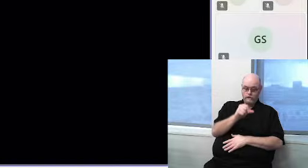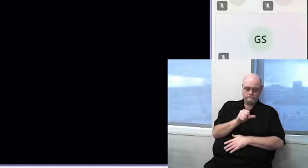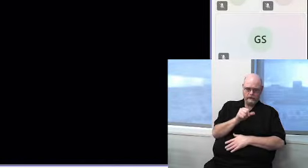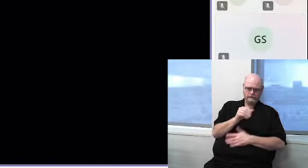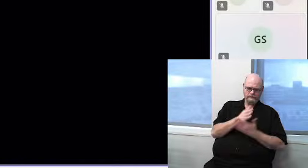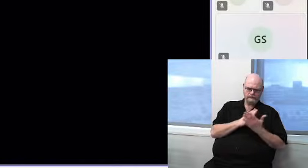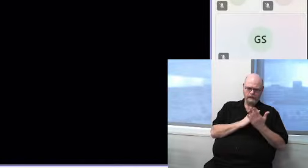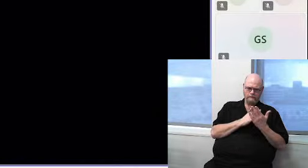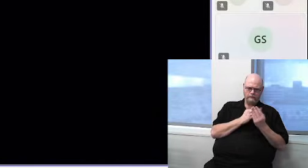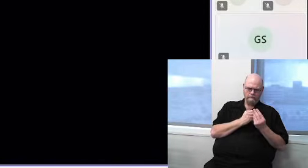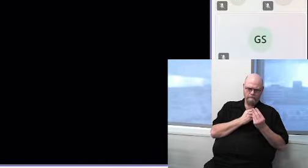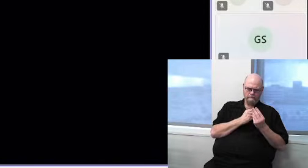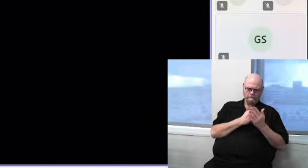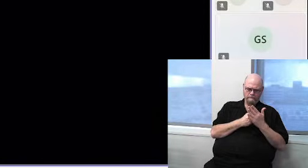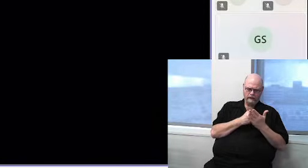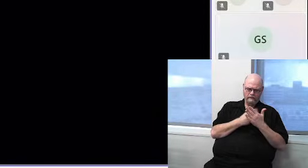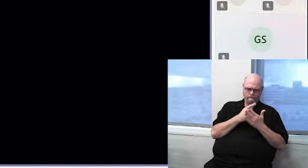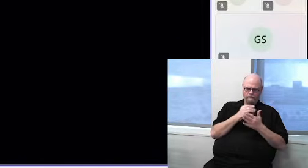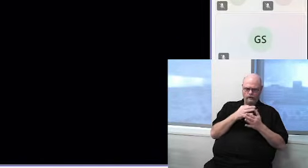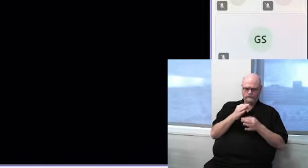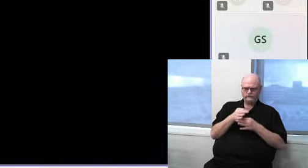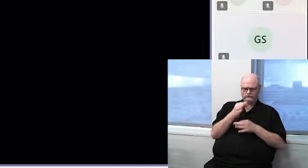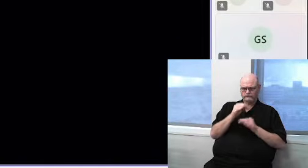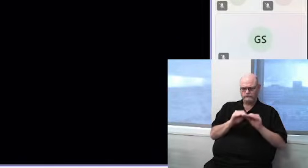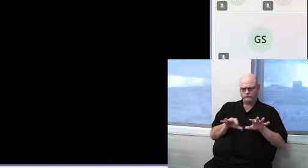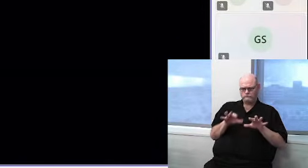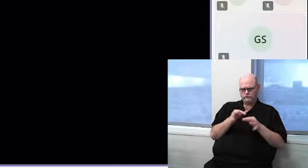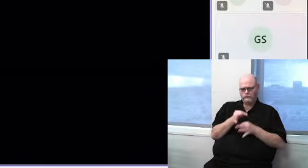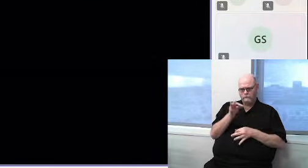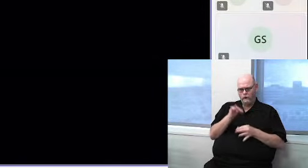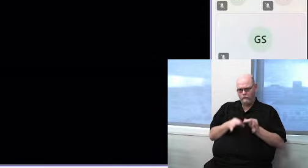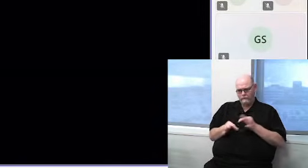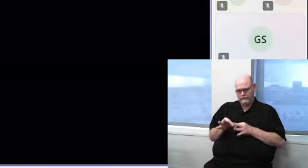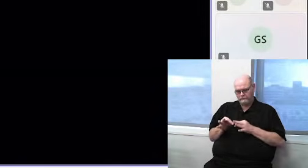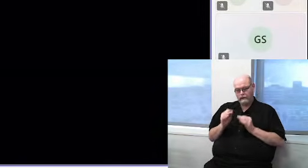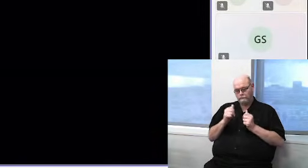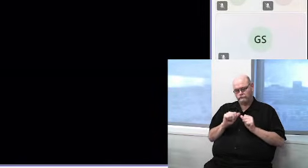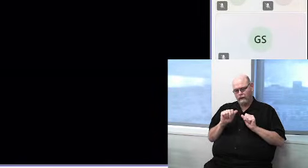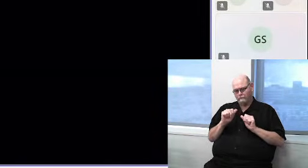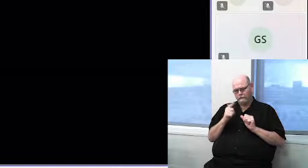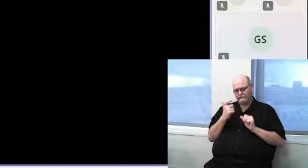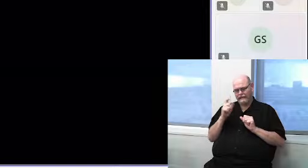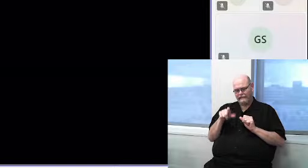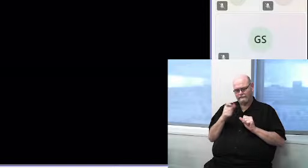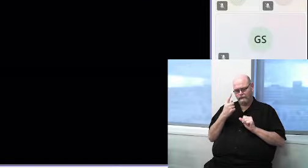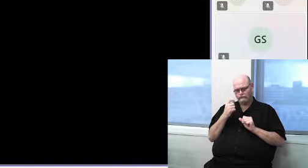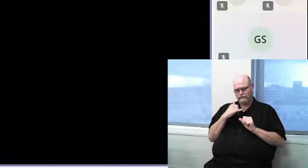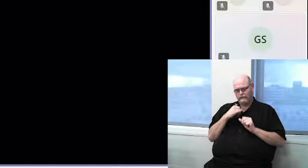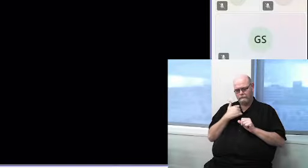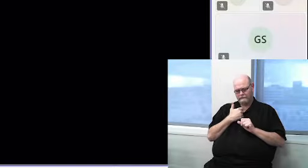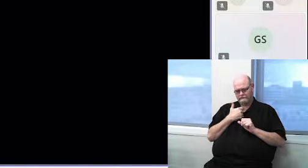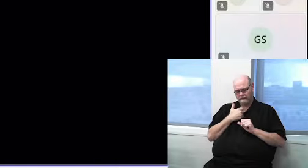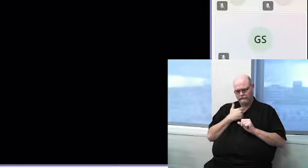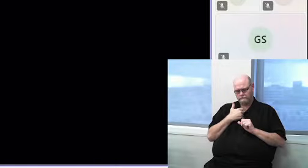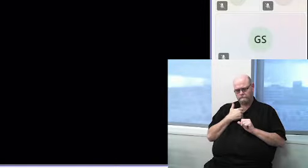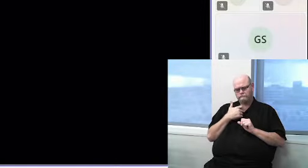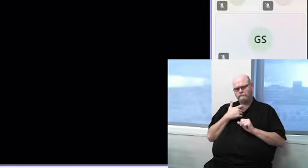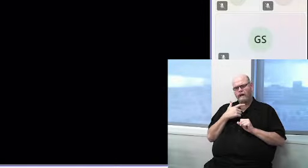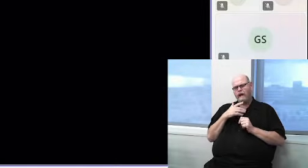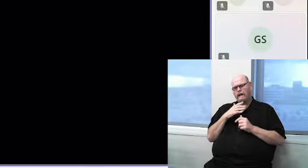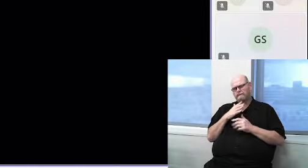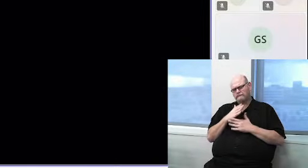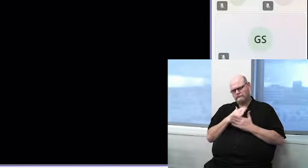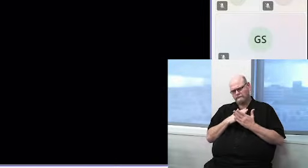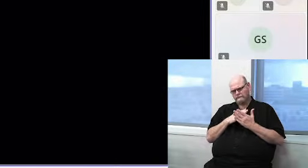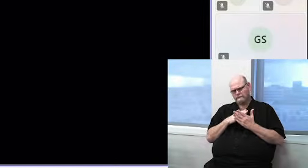You're spending a certain amount of NFC for distribution pole replacement. But he's asking. 1 second. Let me try because I need to understand it